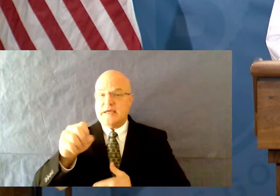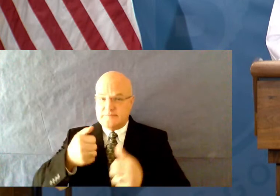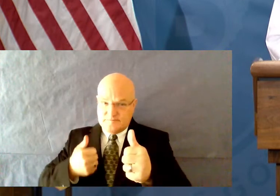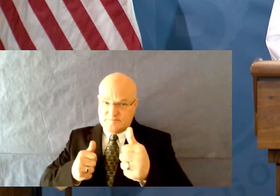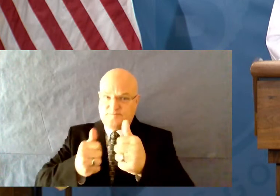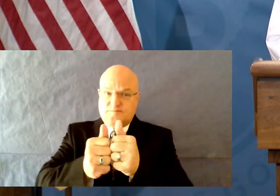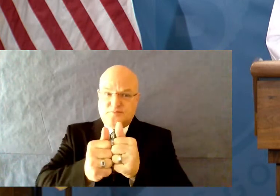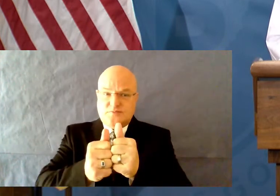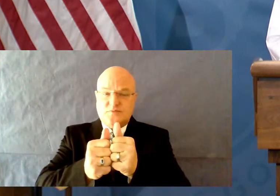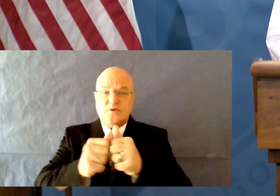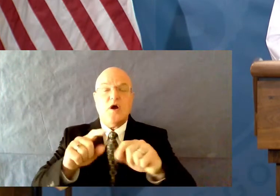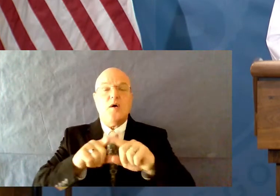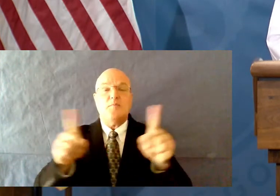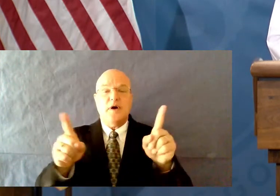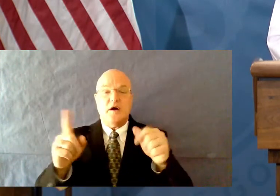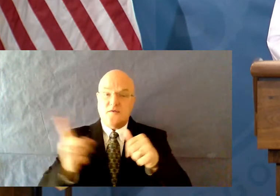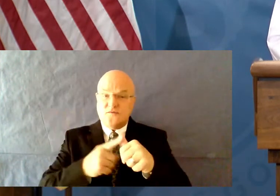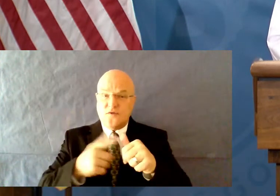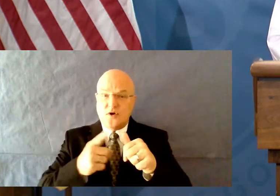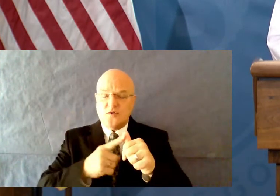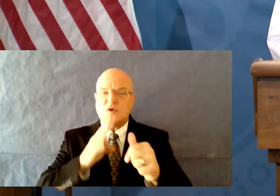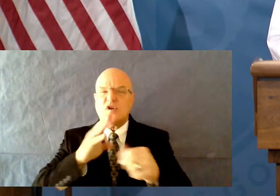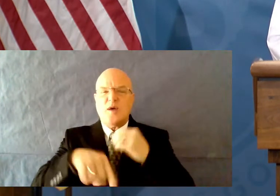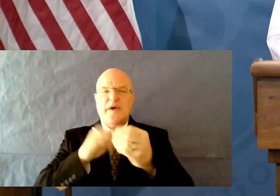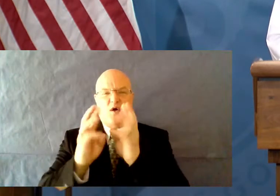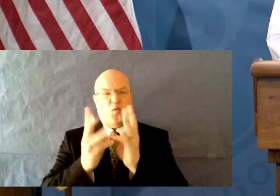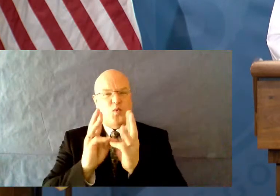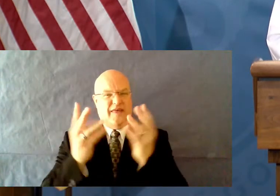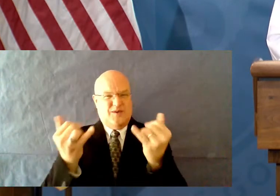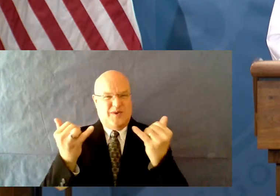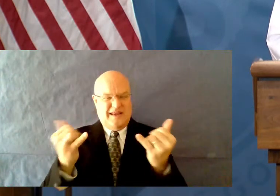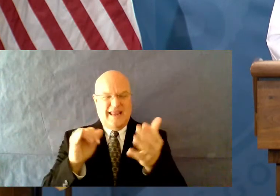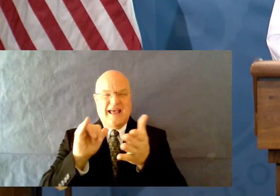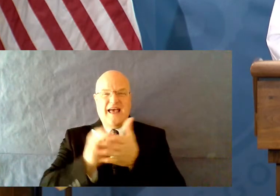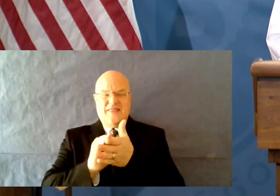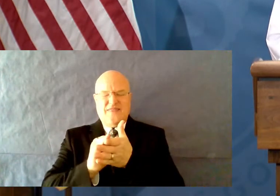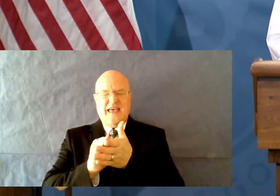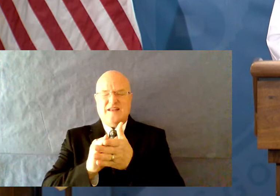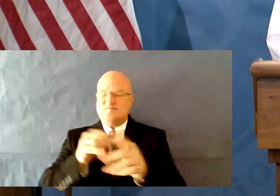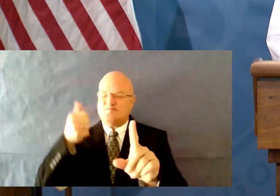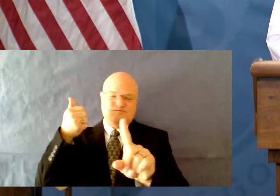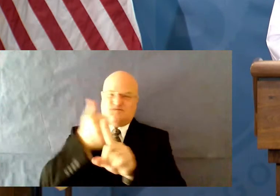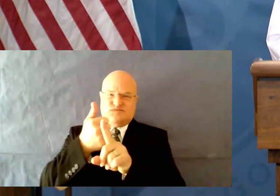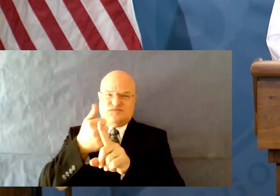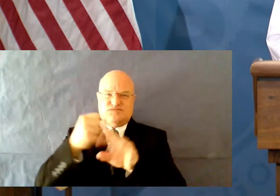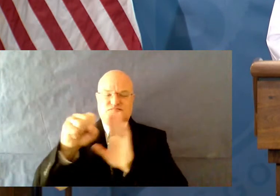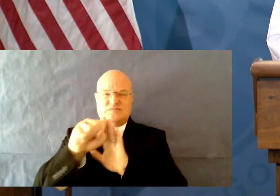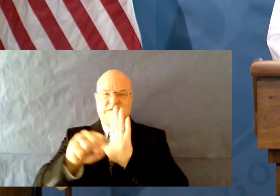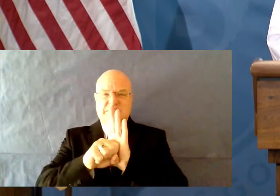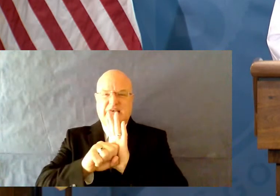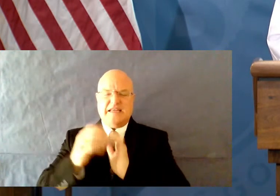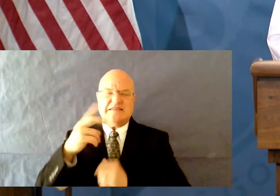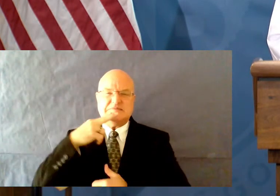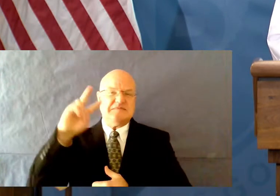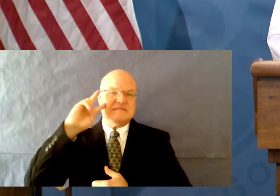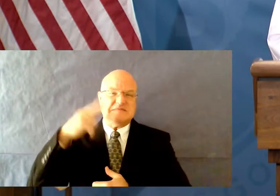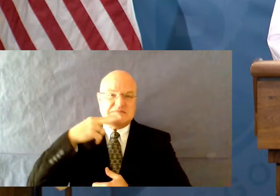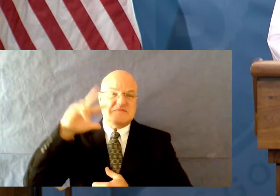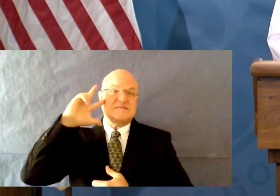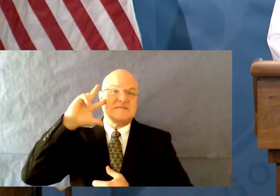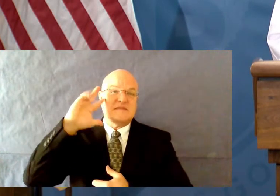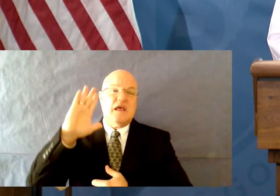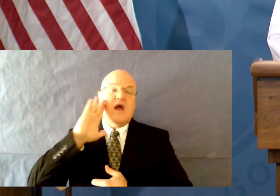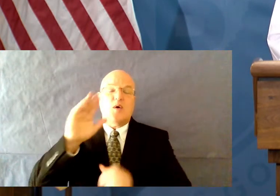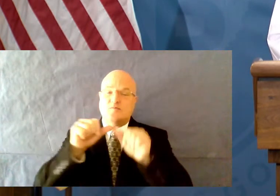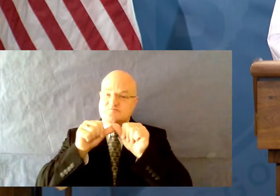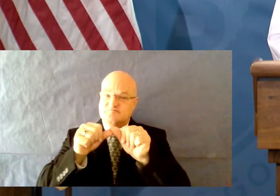focus first on the weather issues that have plagued our state over the last couple of days and will continue